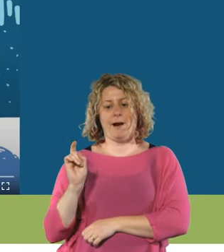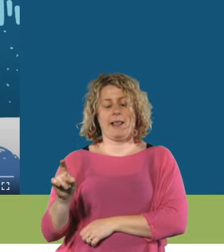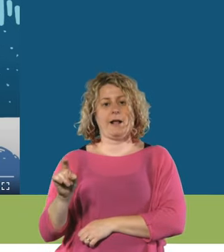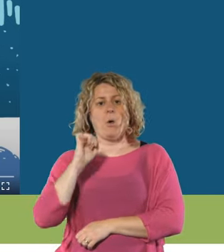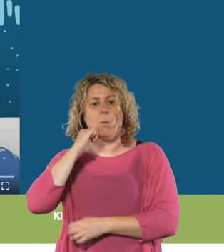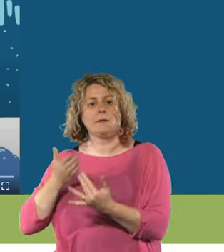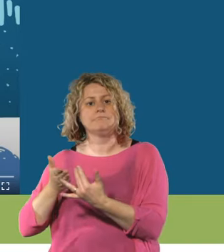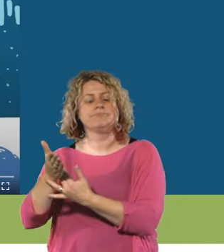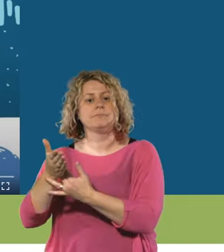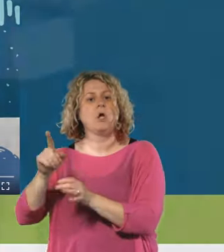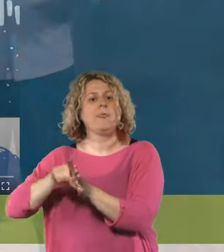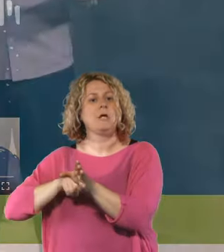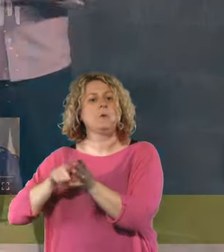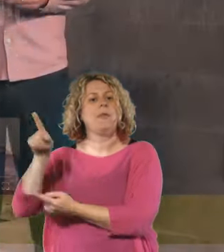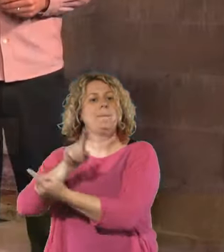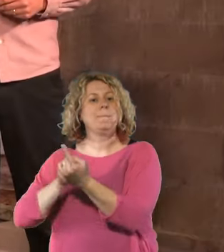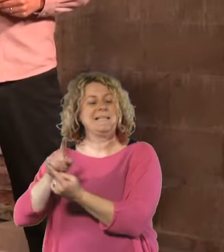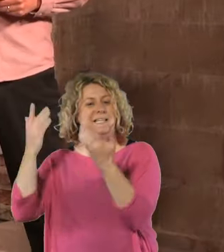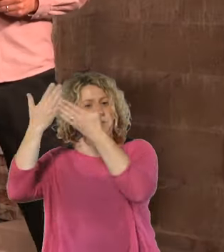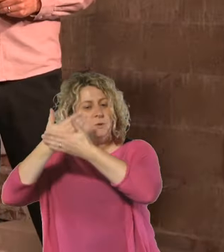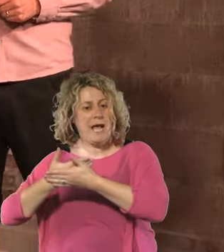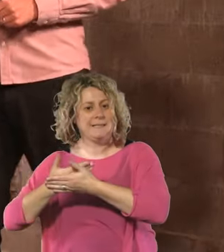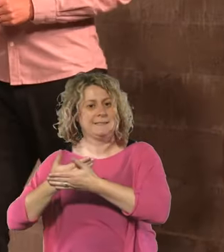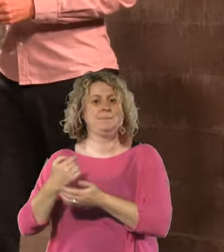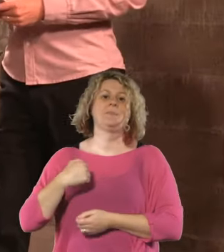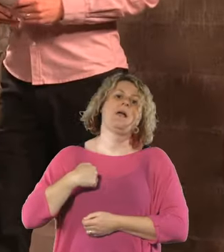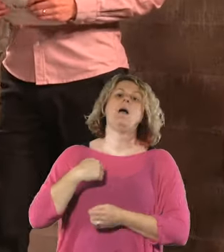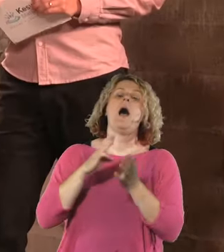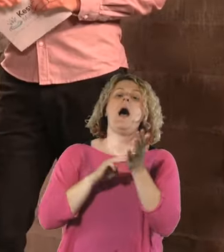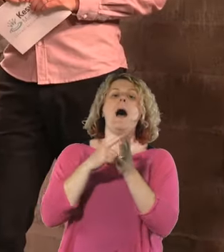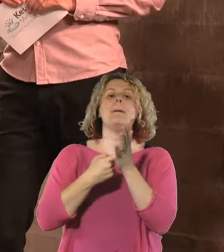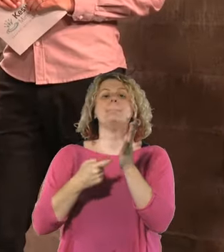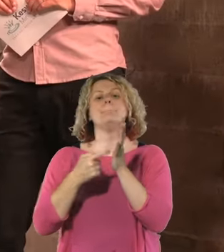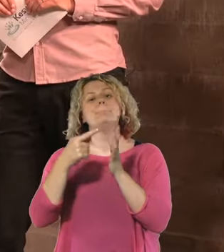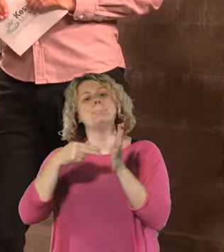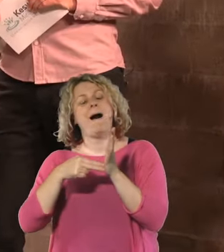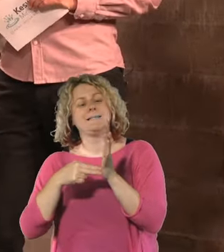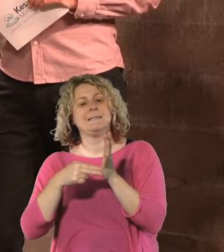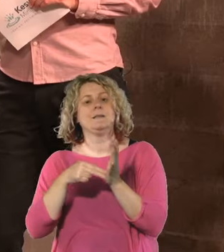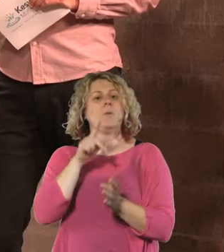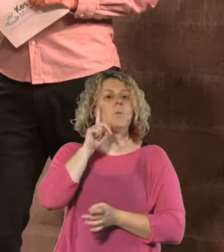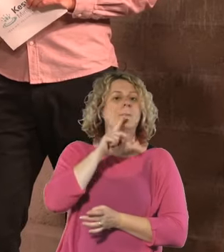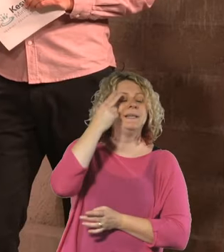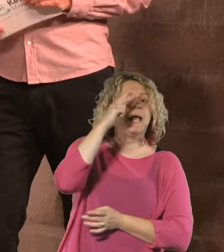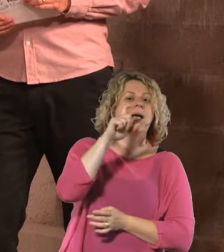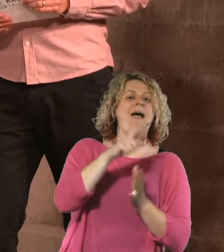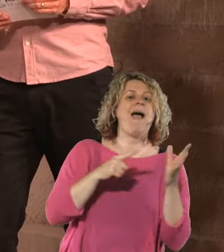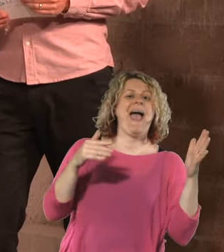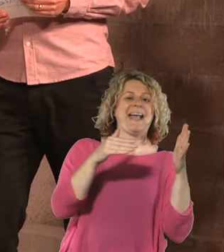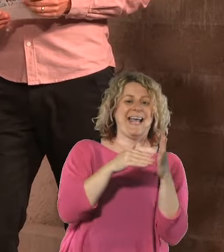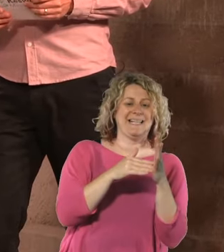right place. Well, my name is Martin. And I'm Kaz, and we're going to be your hosts for the evening celebrations this